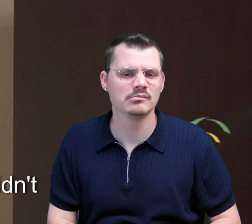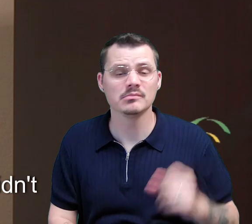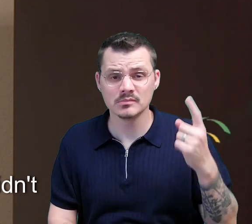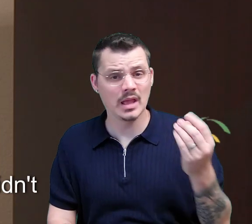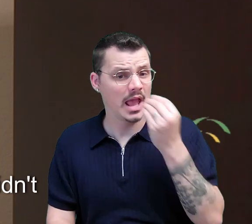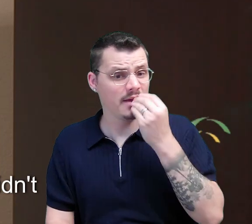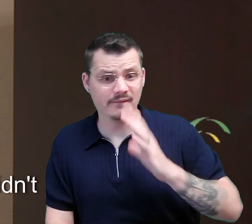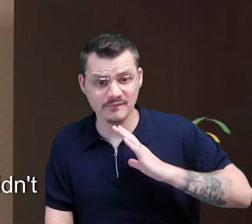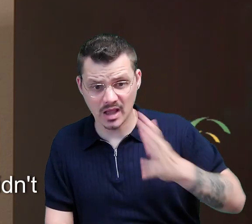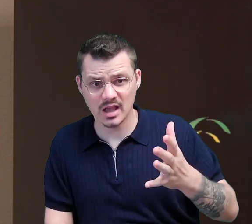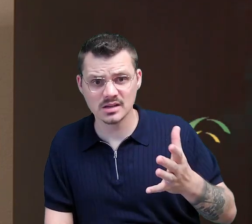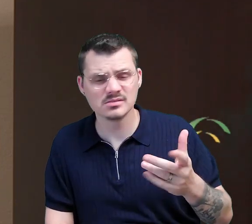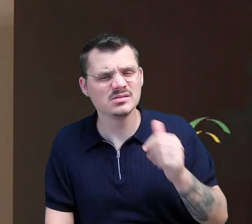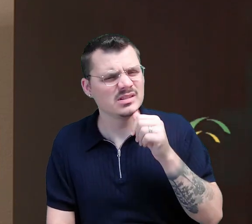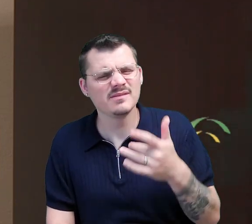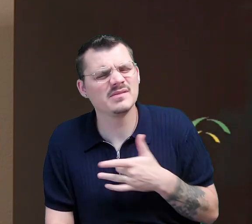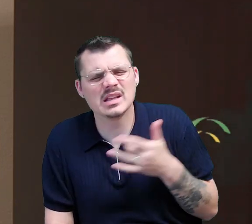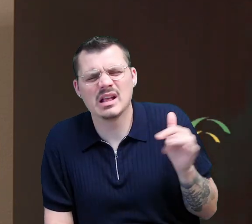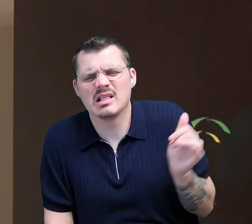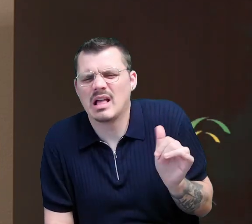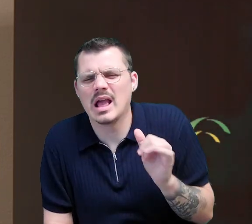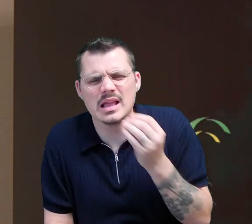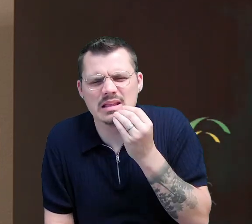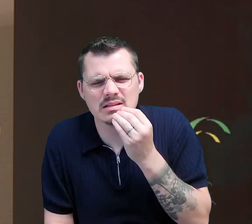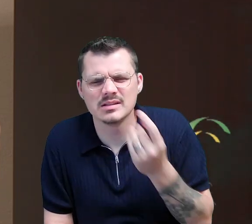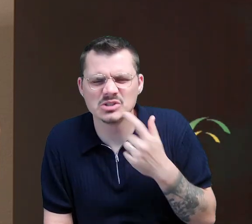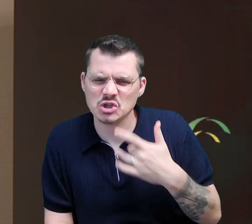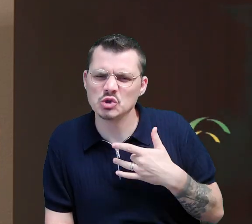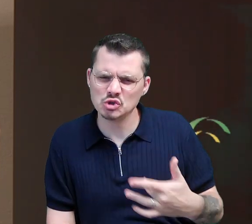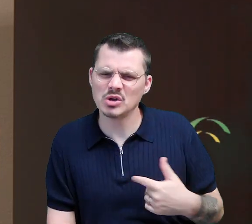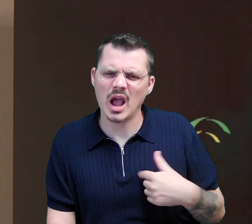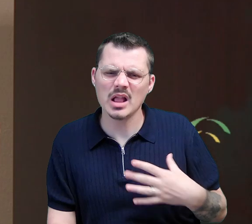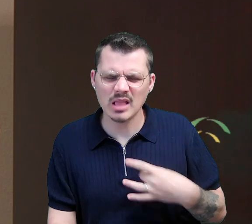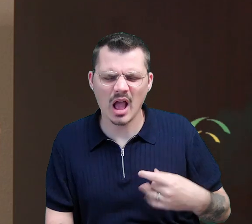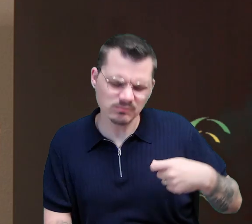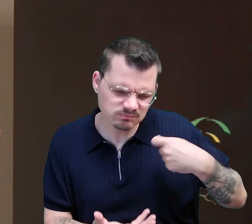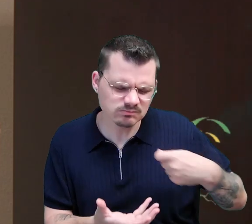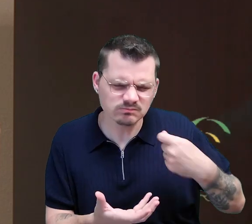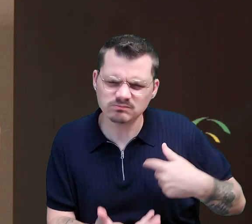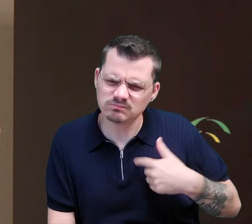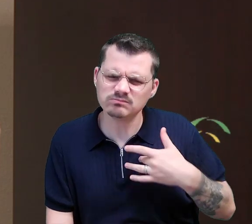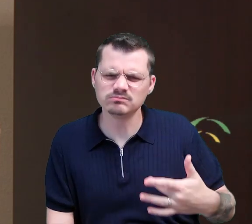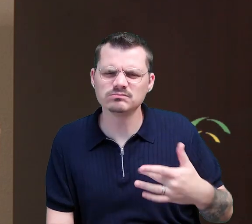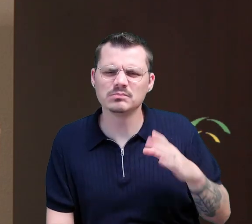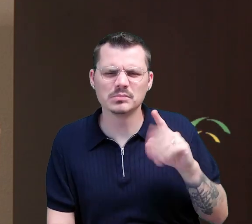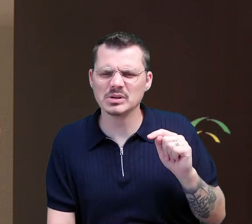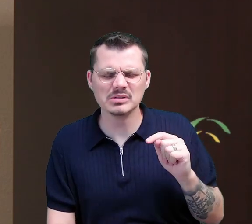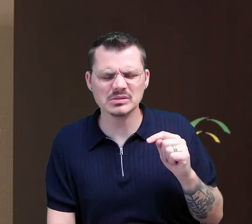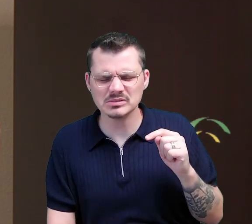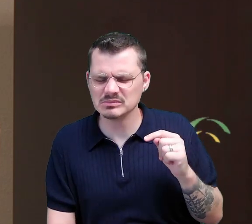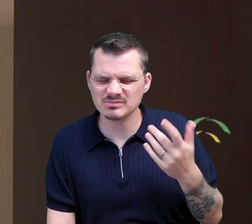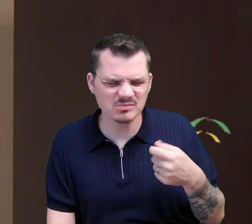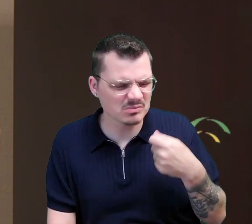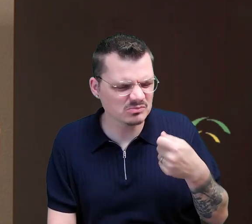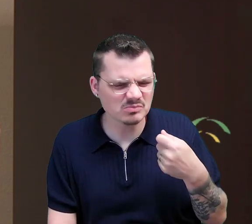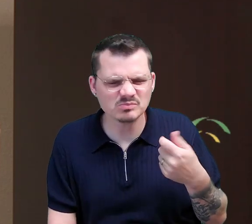And even though she ate fine, she didn't feel much like it. I usually like my grub, Ruth, but I'm not liking